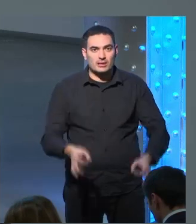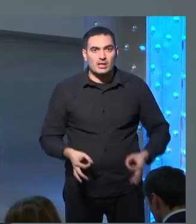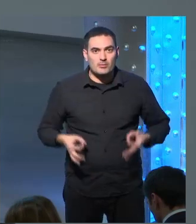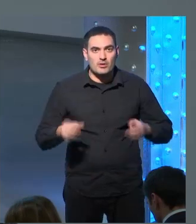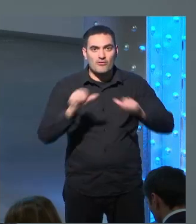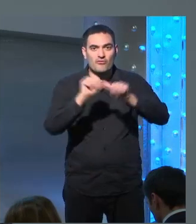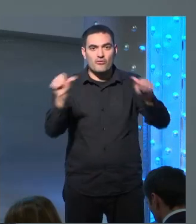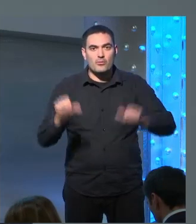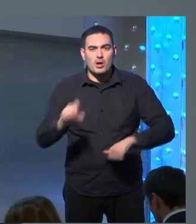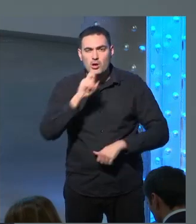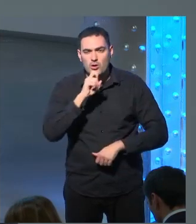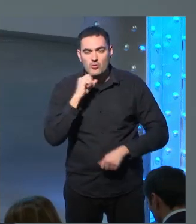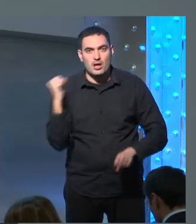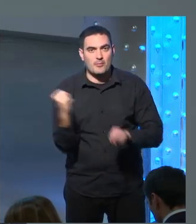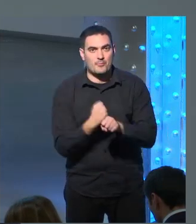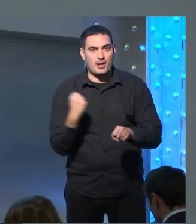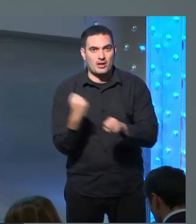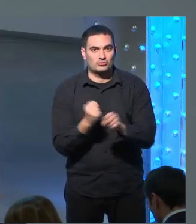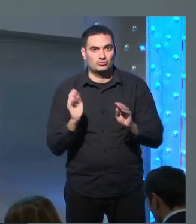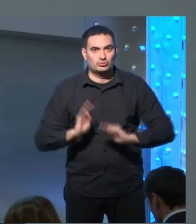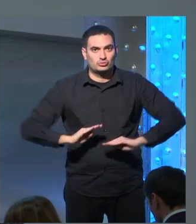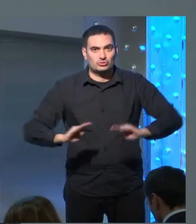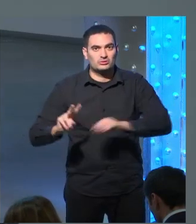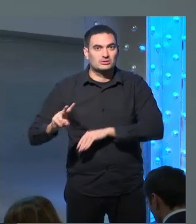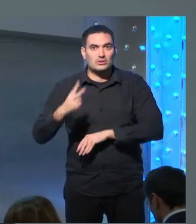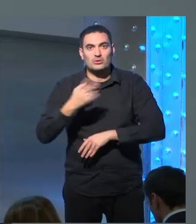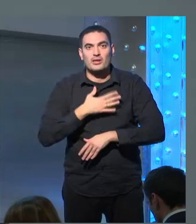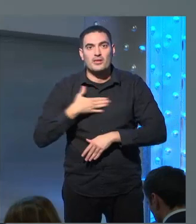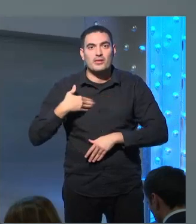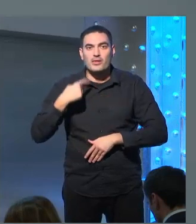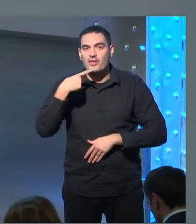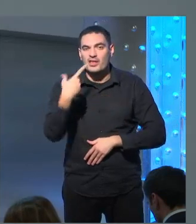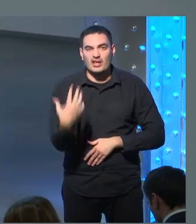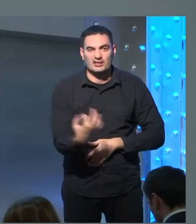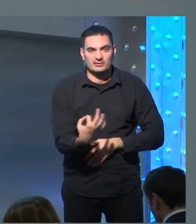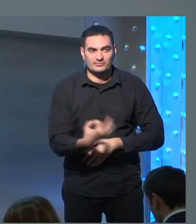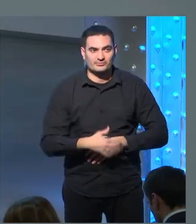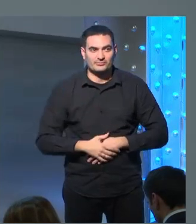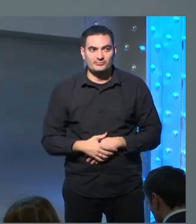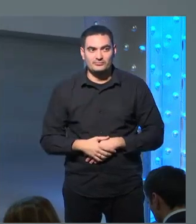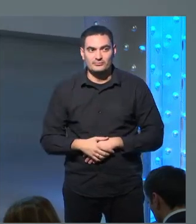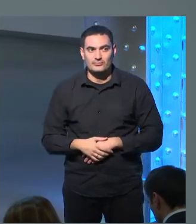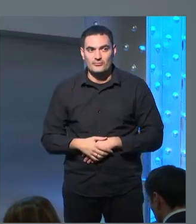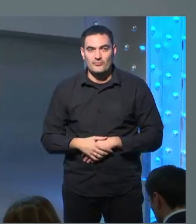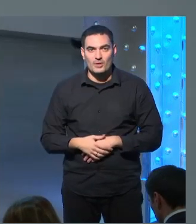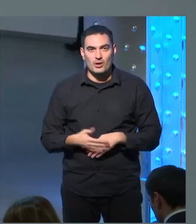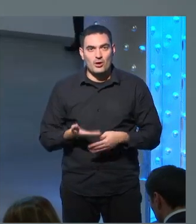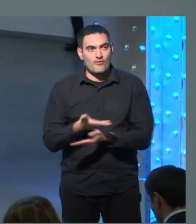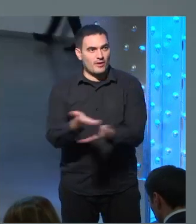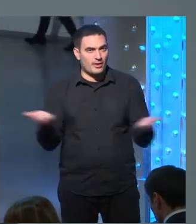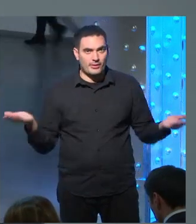are always start with a job. And the second thing that I wanted to say is that we